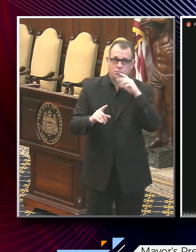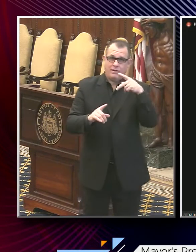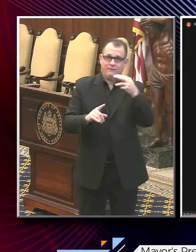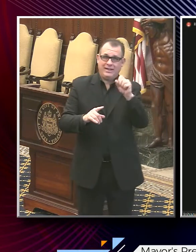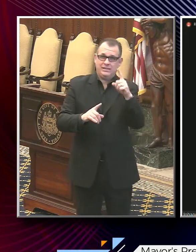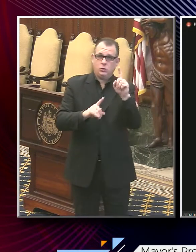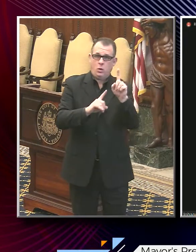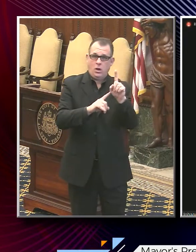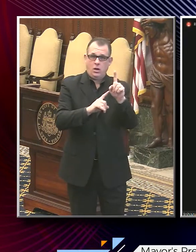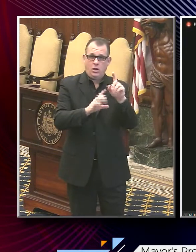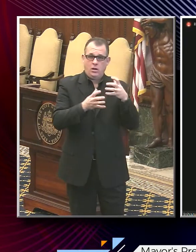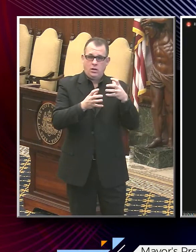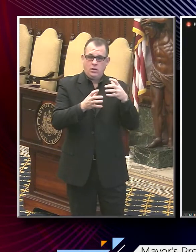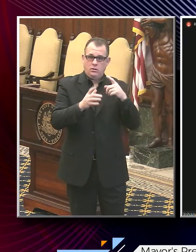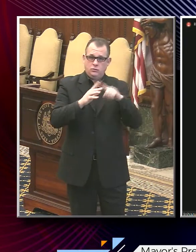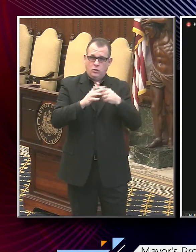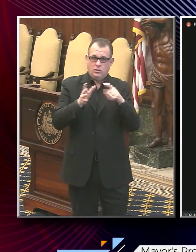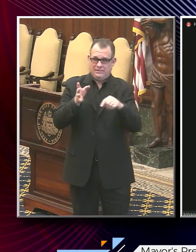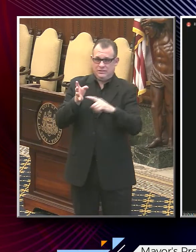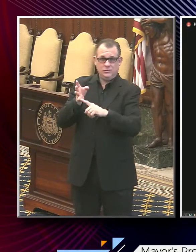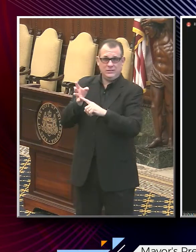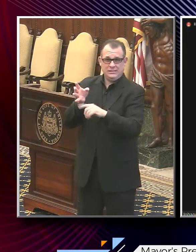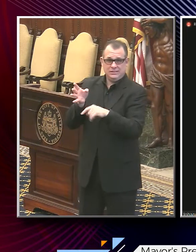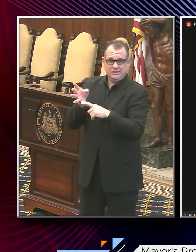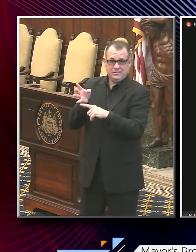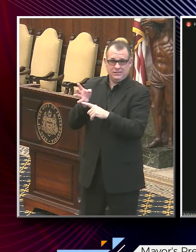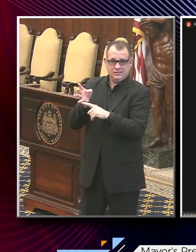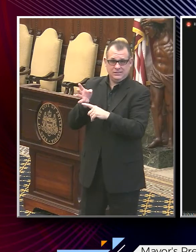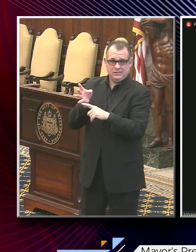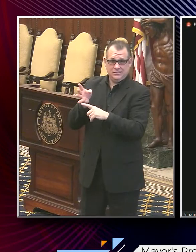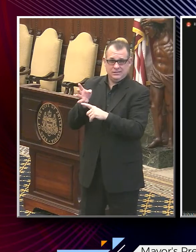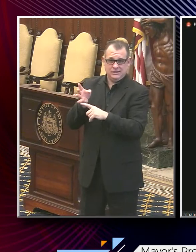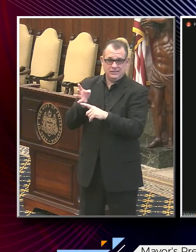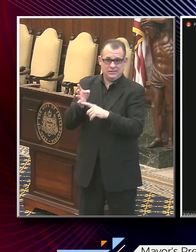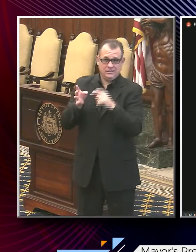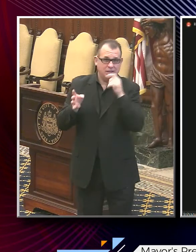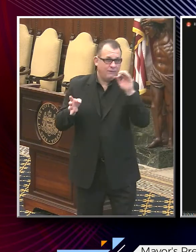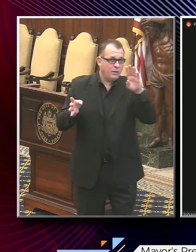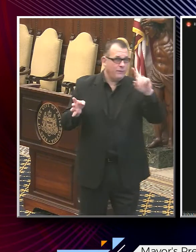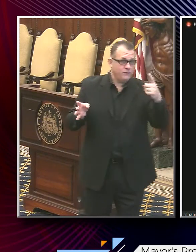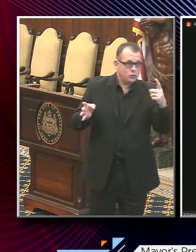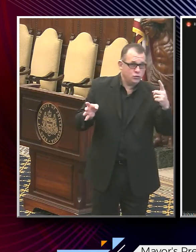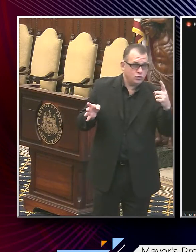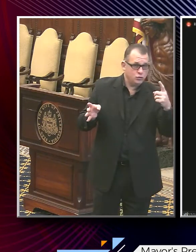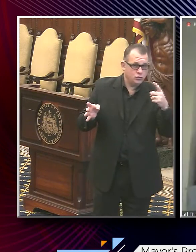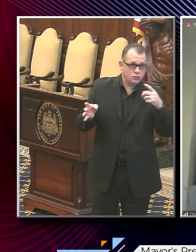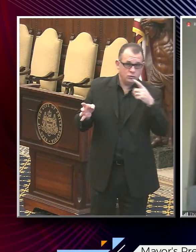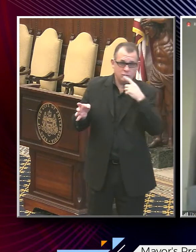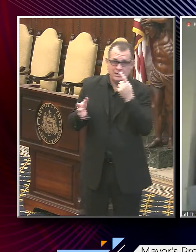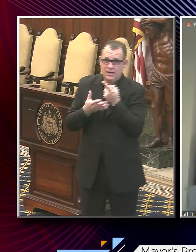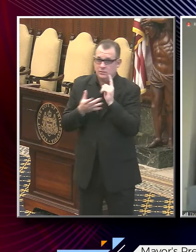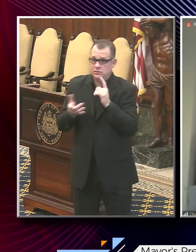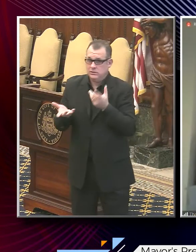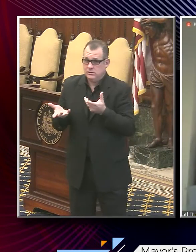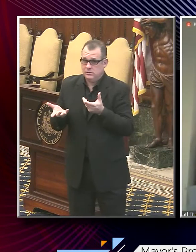phase 1 may begin the last week of January, correct? As compared to February 1st, what you announced last